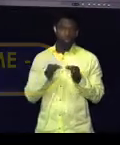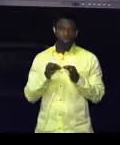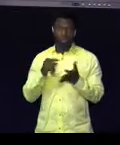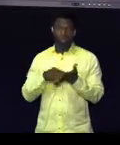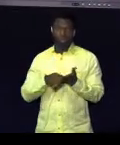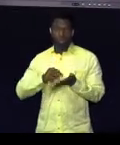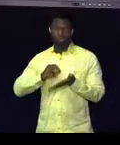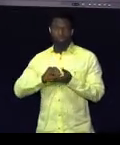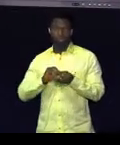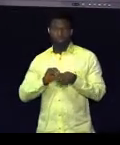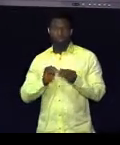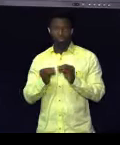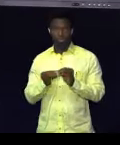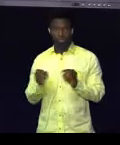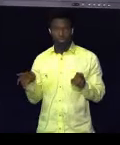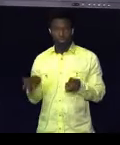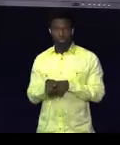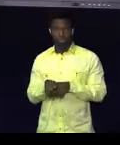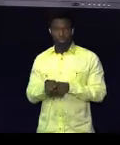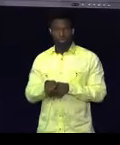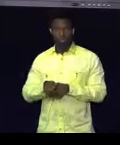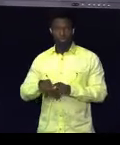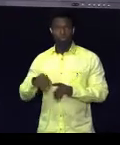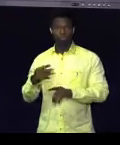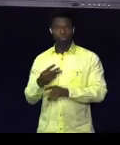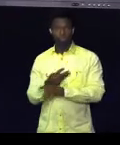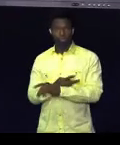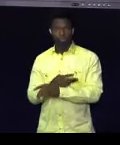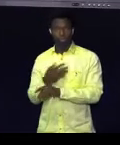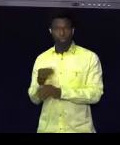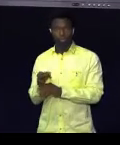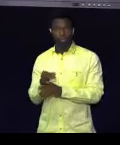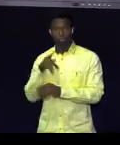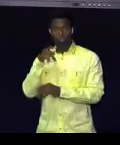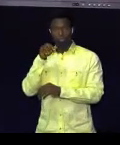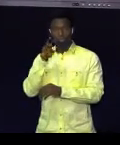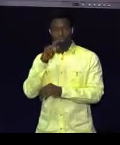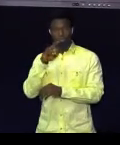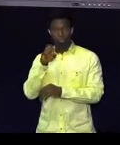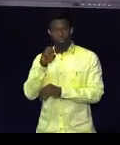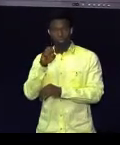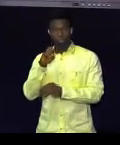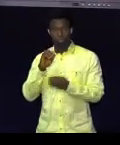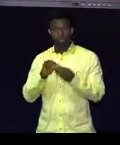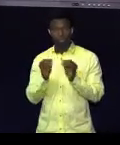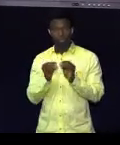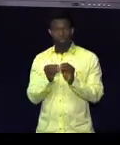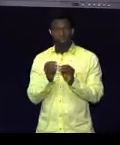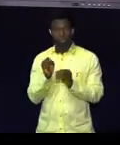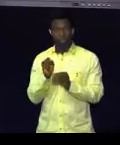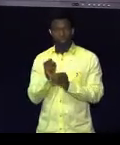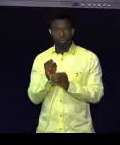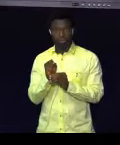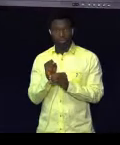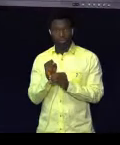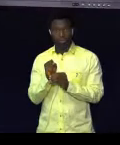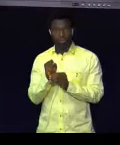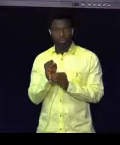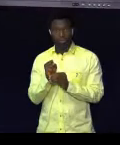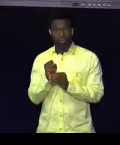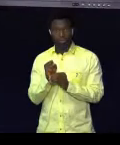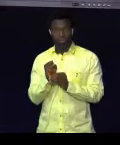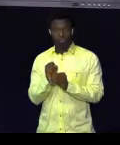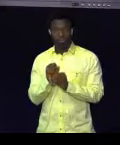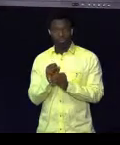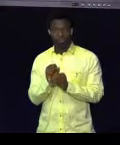numbers as products of prime numbers, that is, to write them out as multiplication of prime numbers. And you were taught what prime numbers